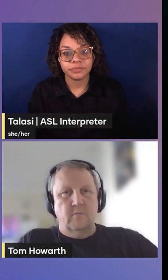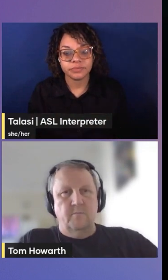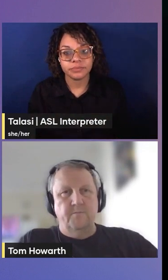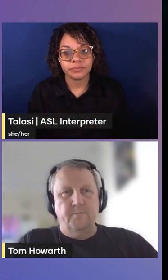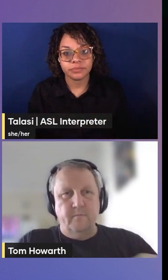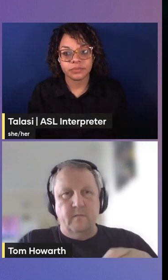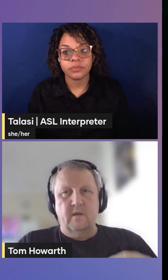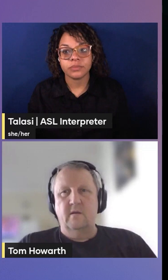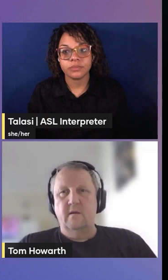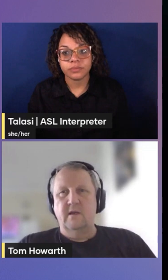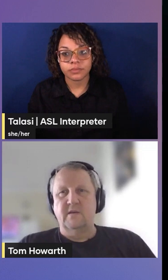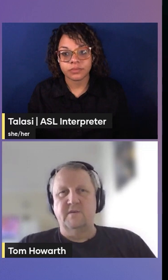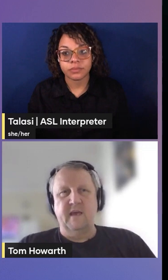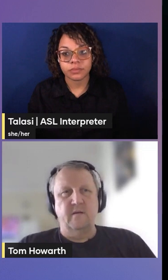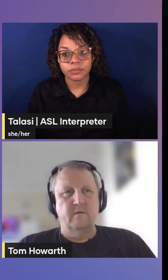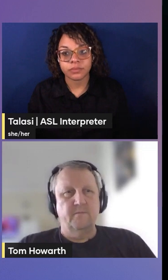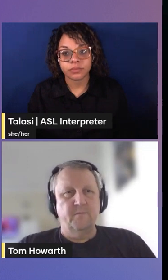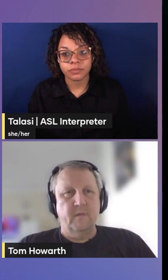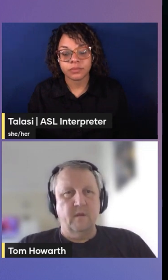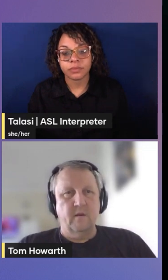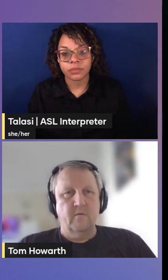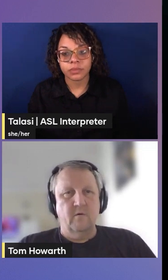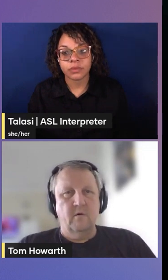So, as I've said,